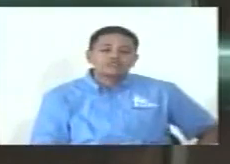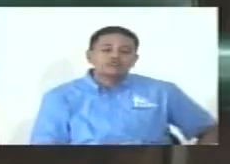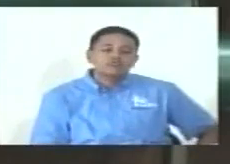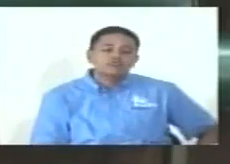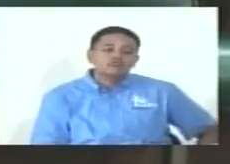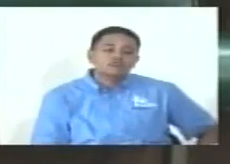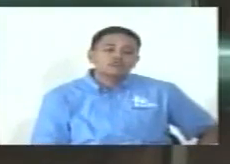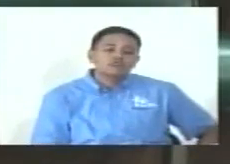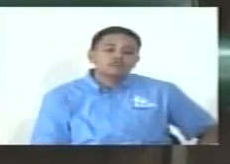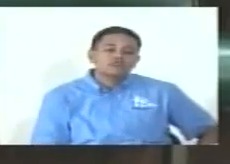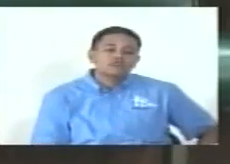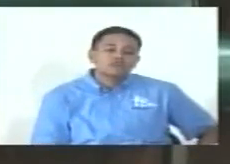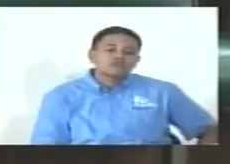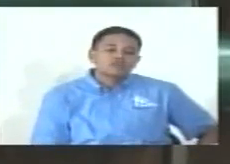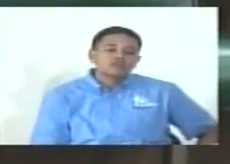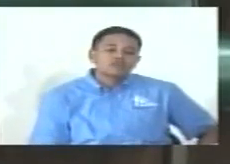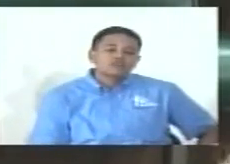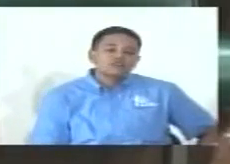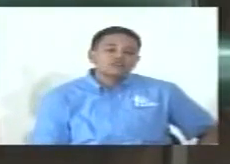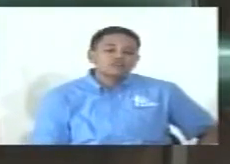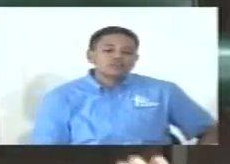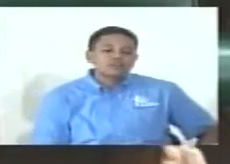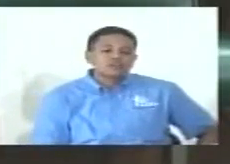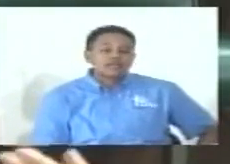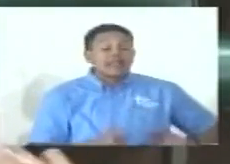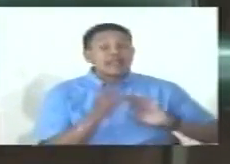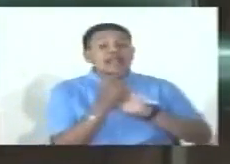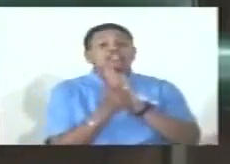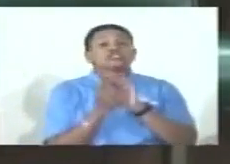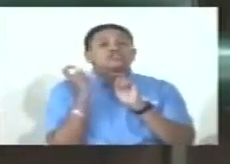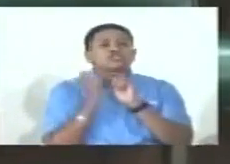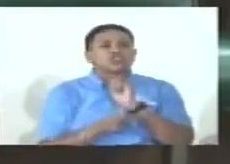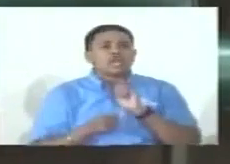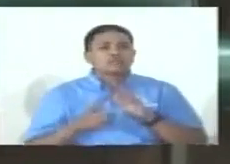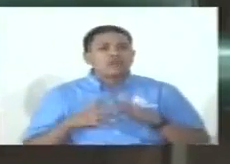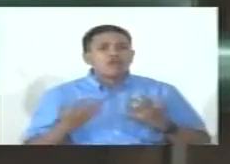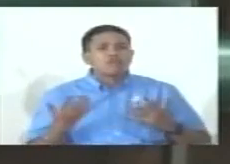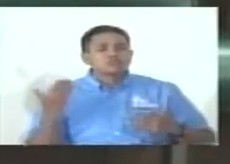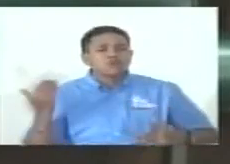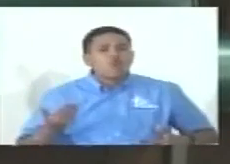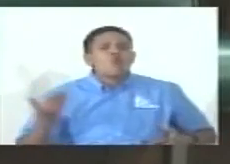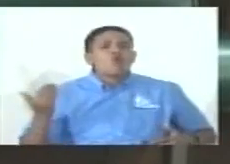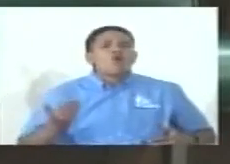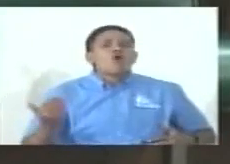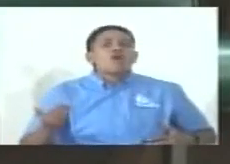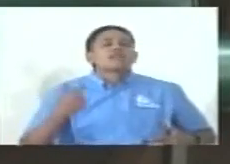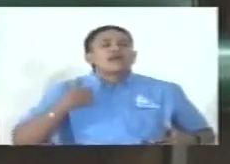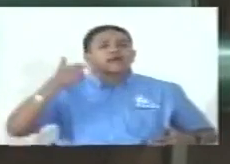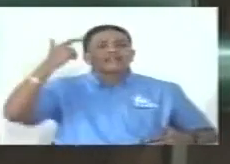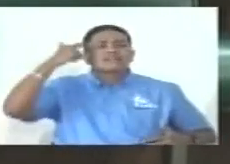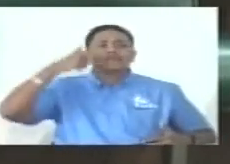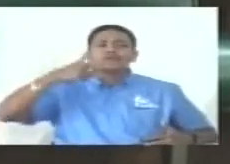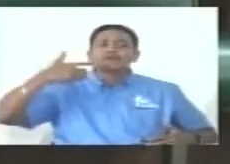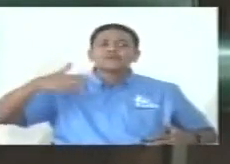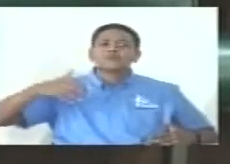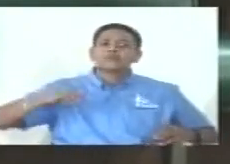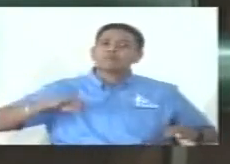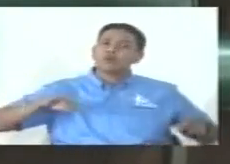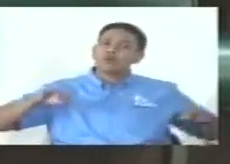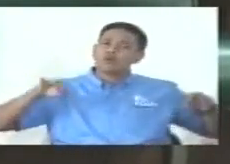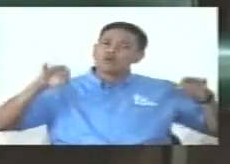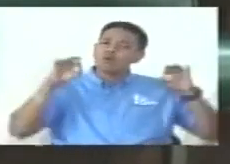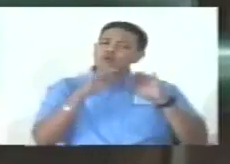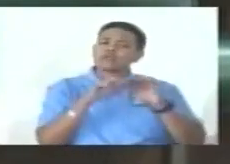legislation really changed significantly as we went along. And I think that it was very important